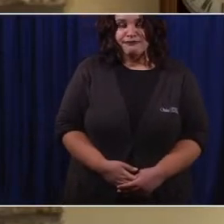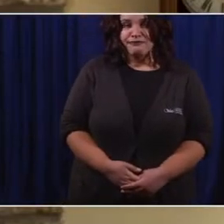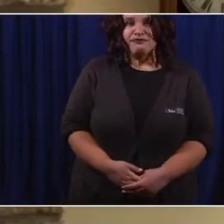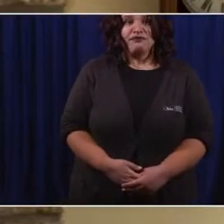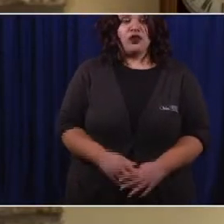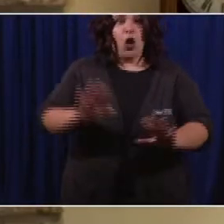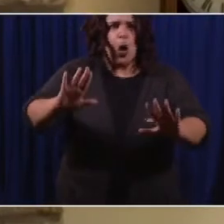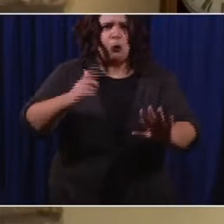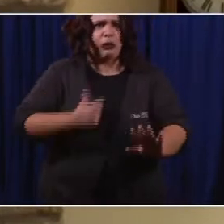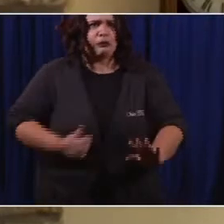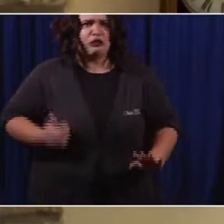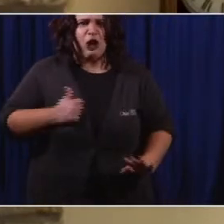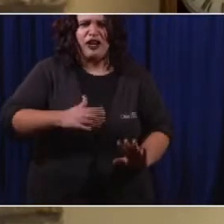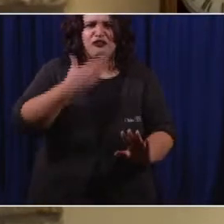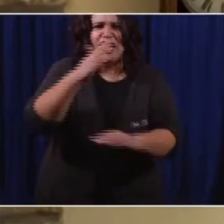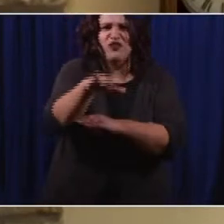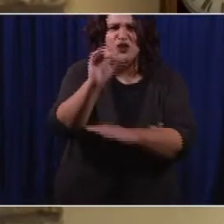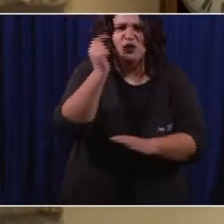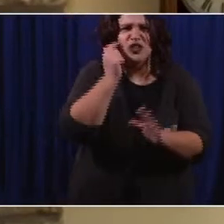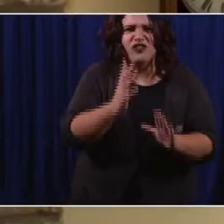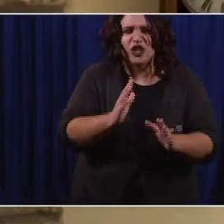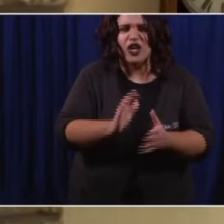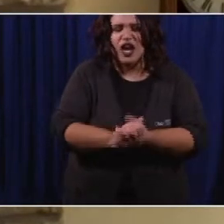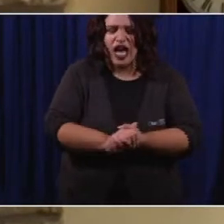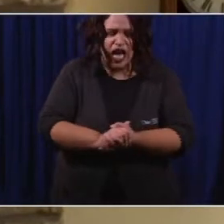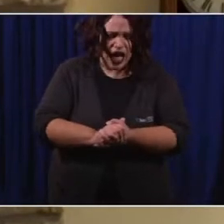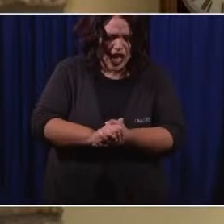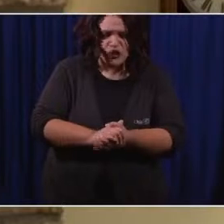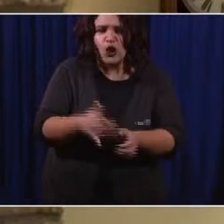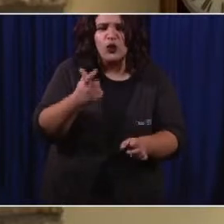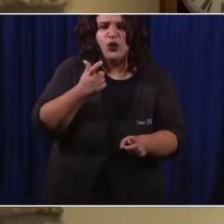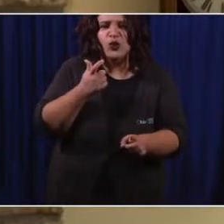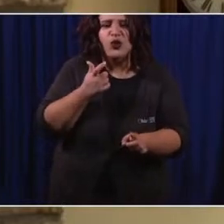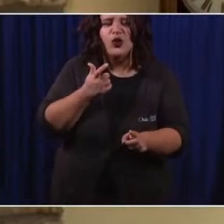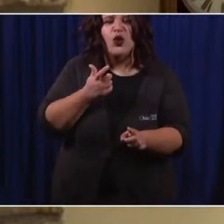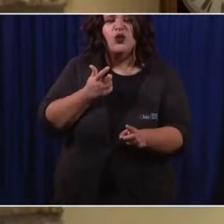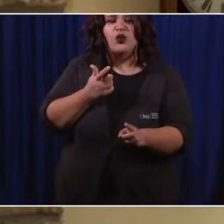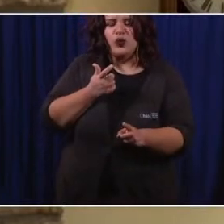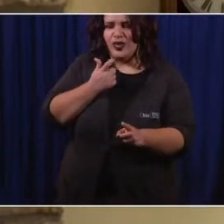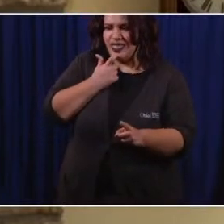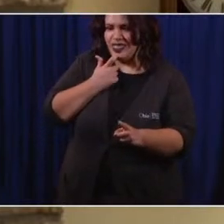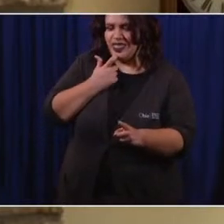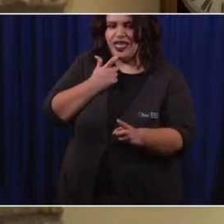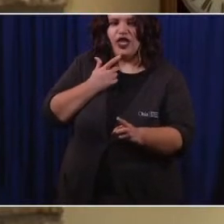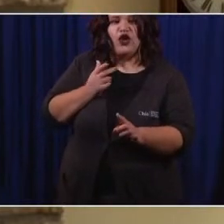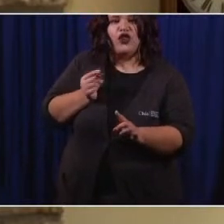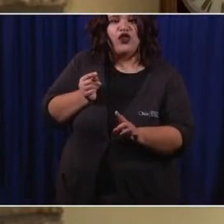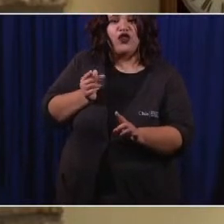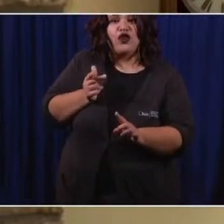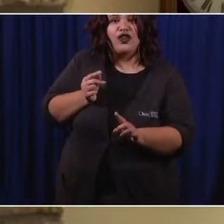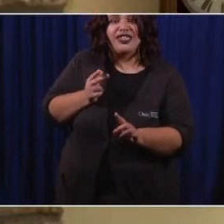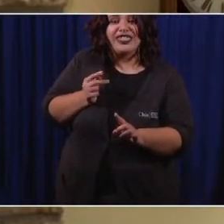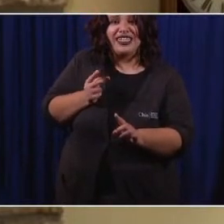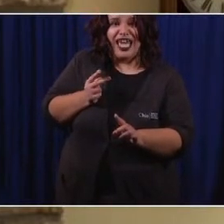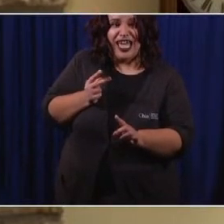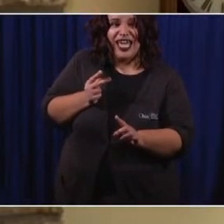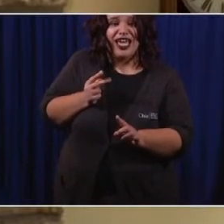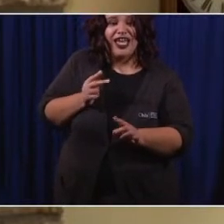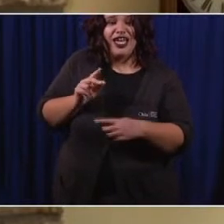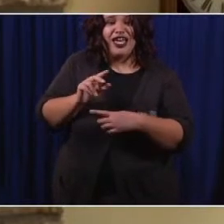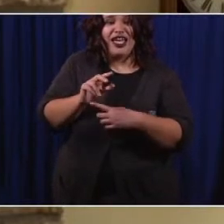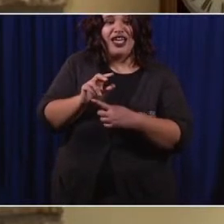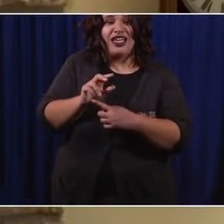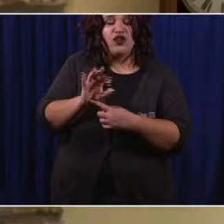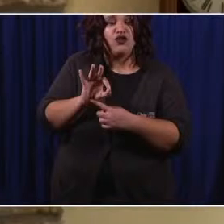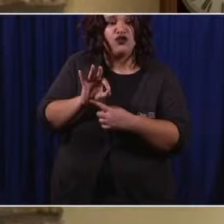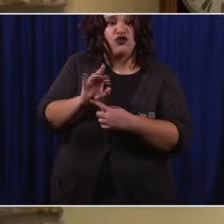Oh, sorry. Good afternoon, Governor. Hey, Carl. Richland County on Thursday may become the state's first level 4 county under the